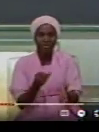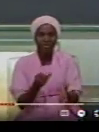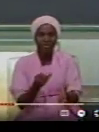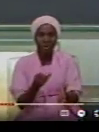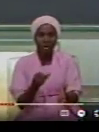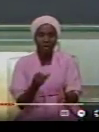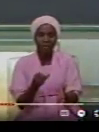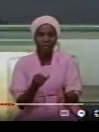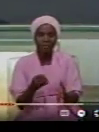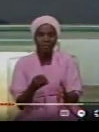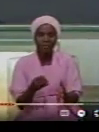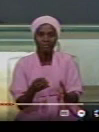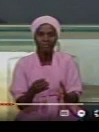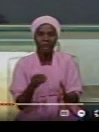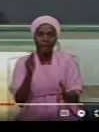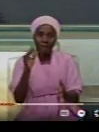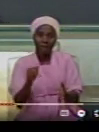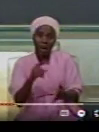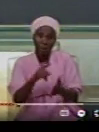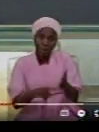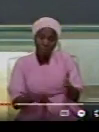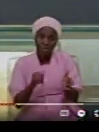that faith produces.